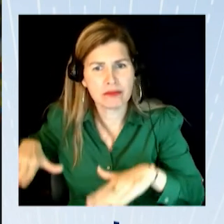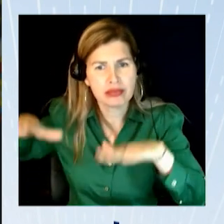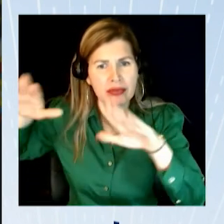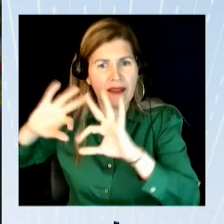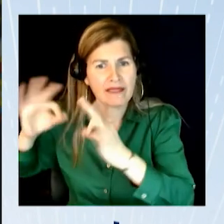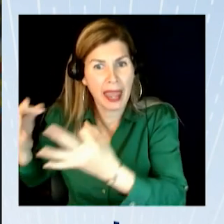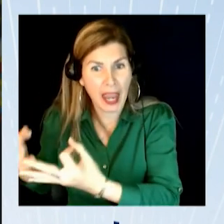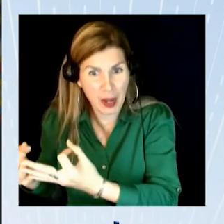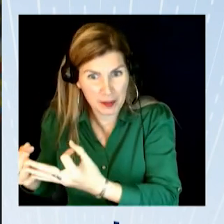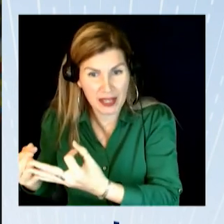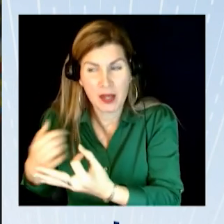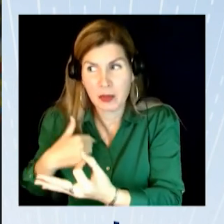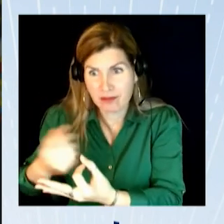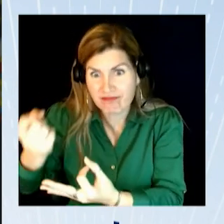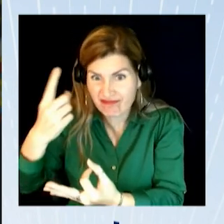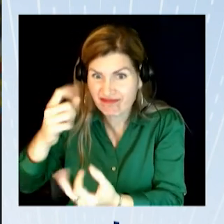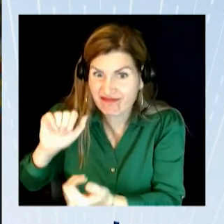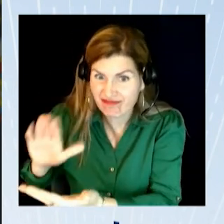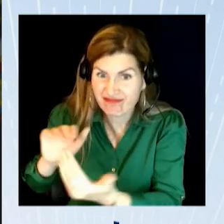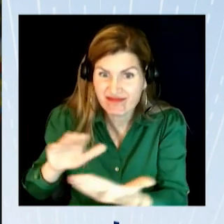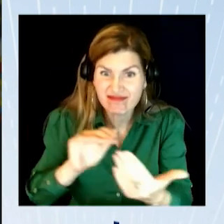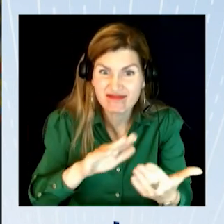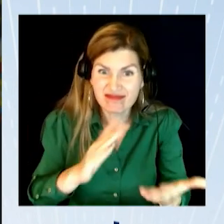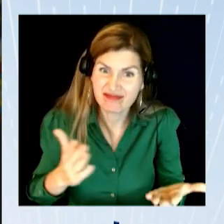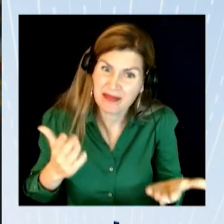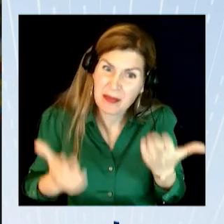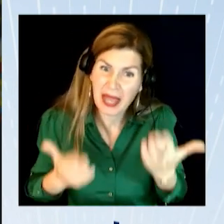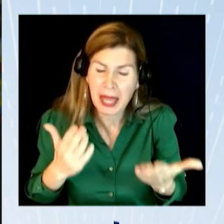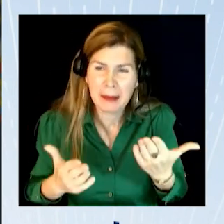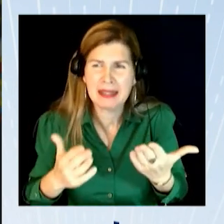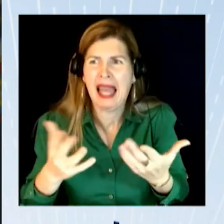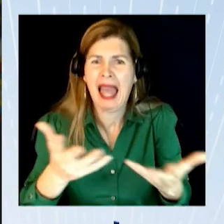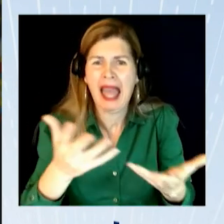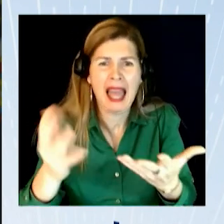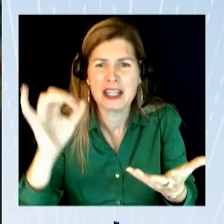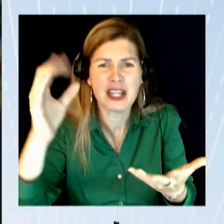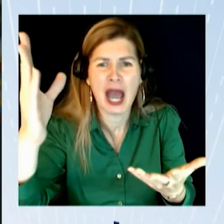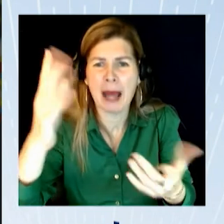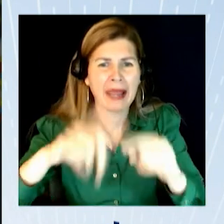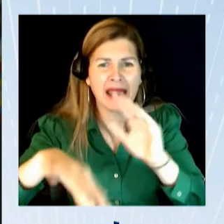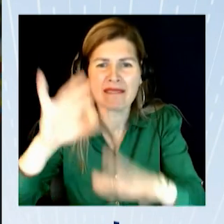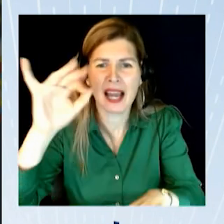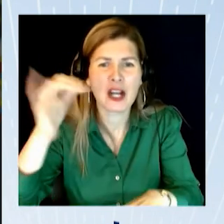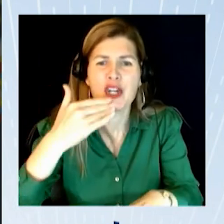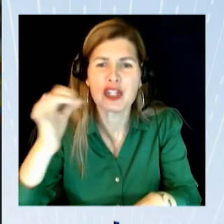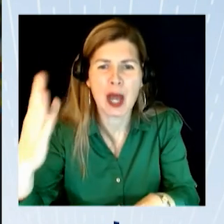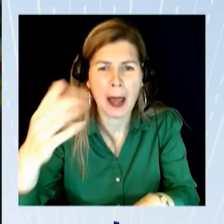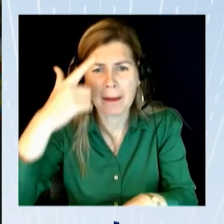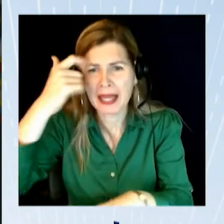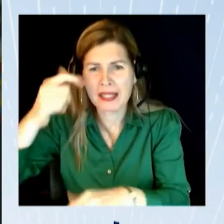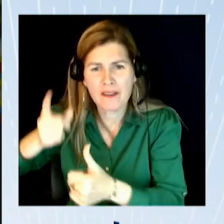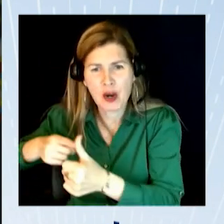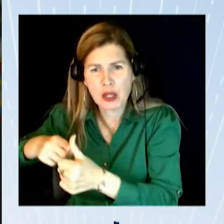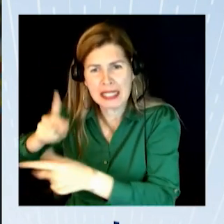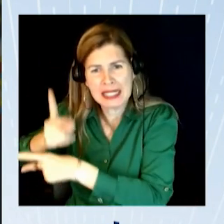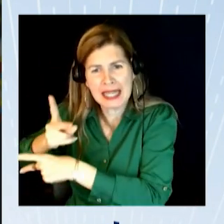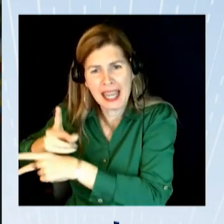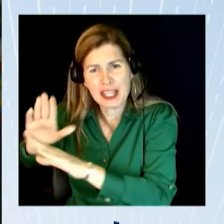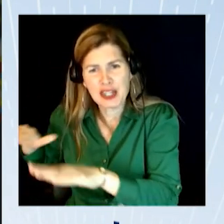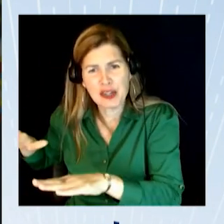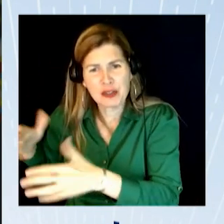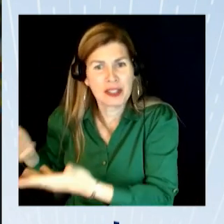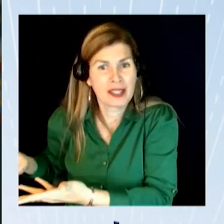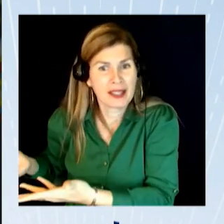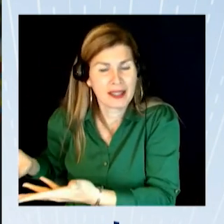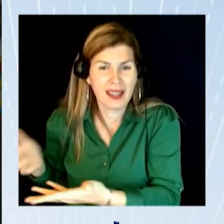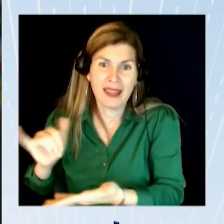what it's like to not be able to find the job you want because you don't have childcare. And that's why this is personal to me.